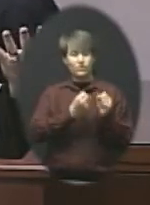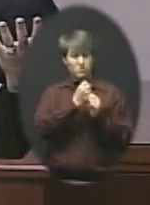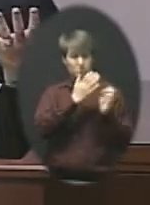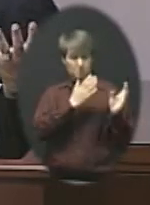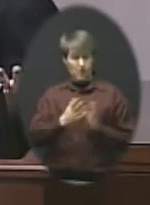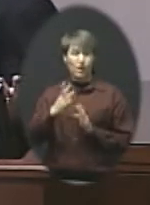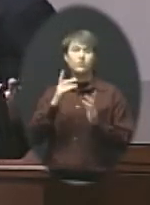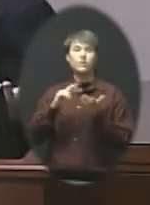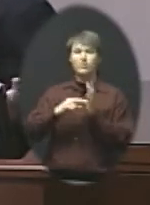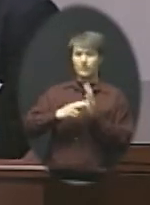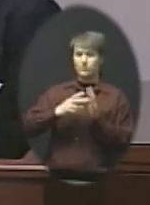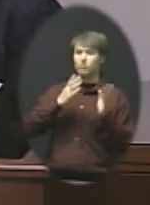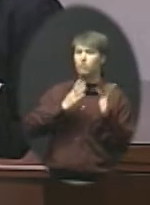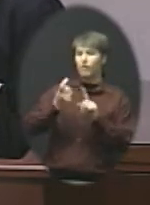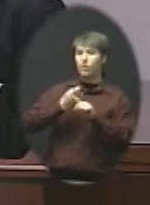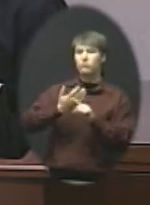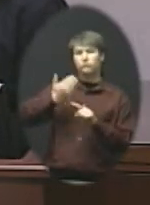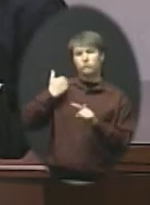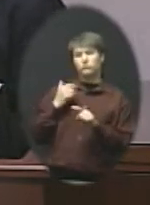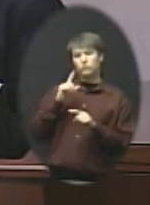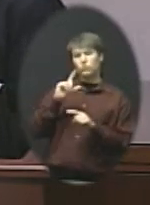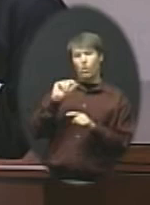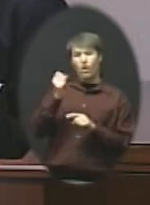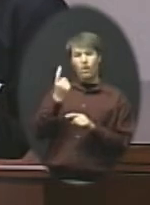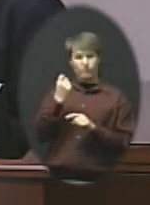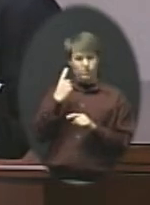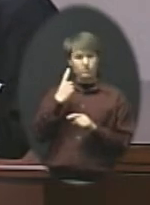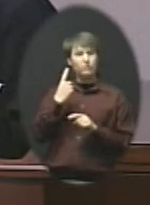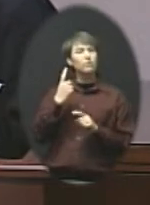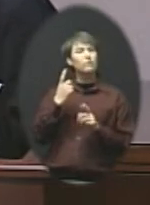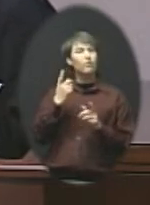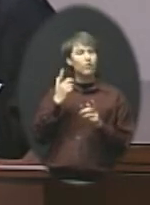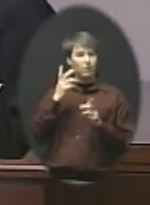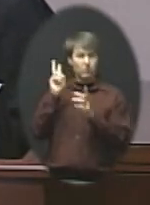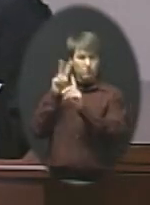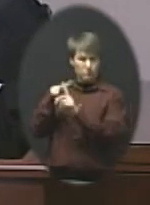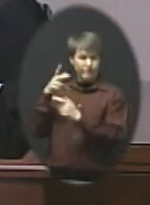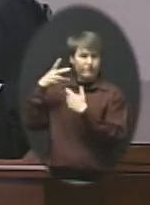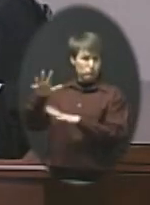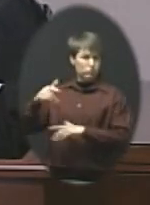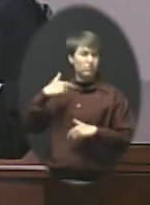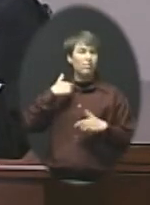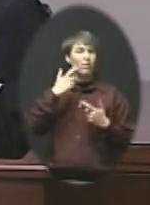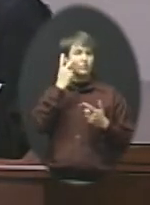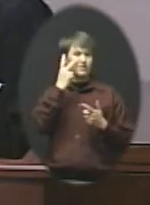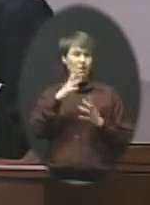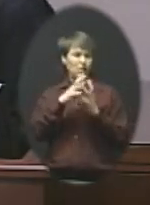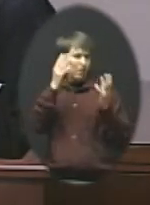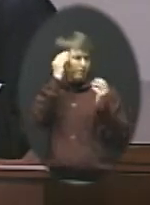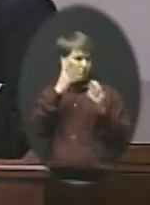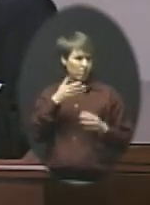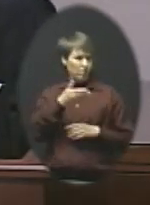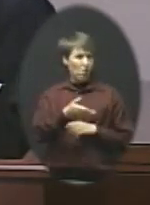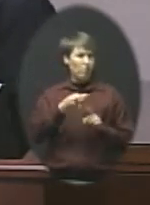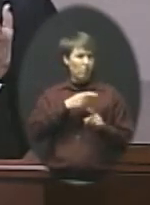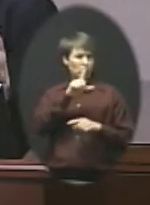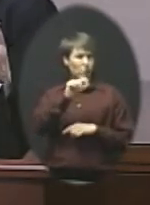the plan from 2011. So there's some information. You'll see a lot of the information that was in there in 2011,